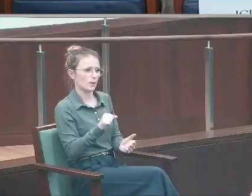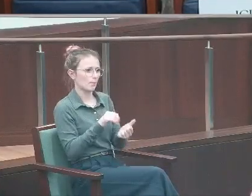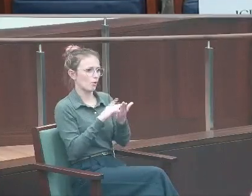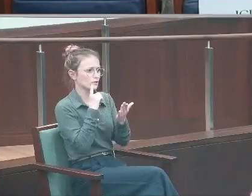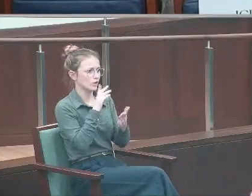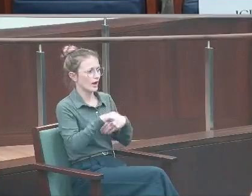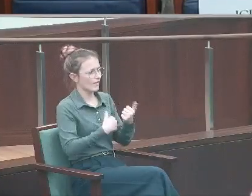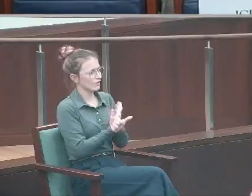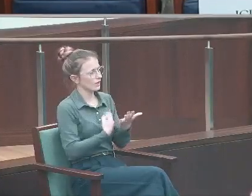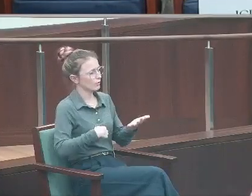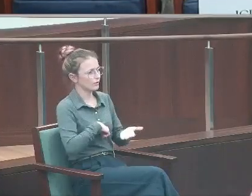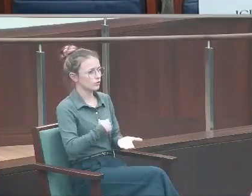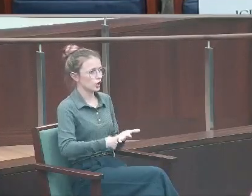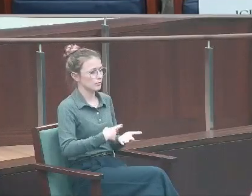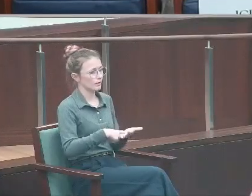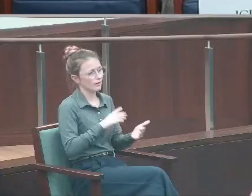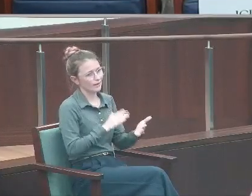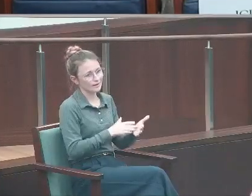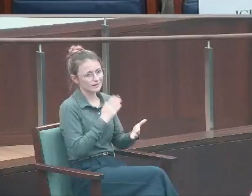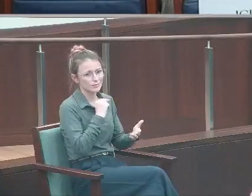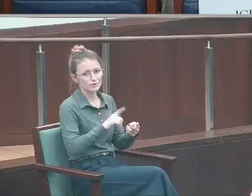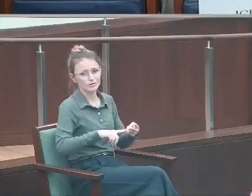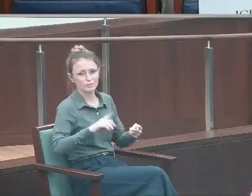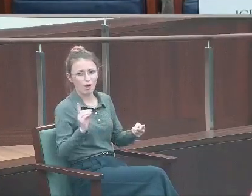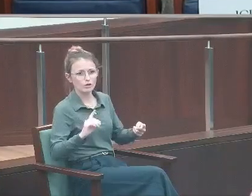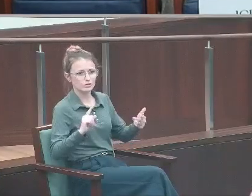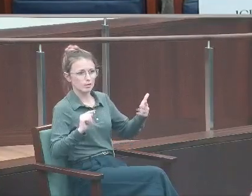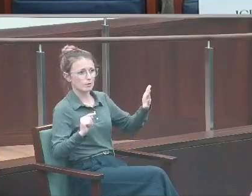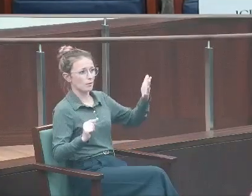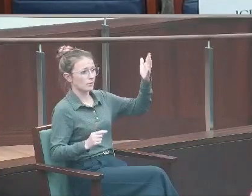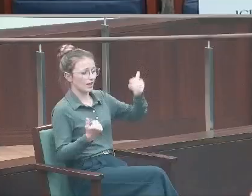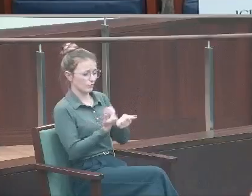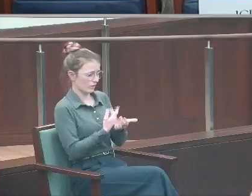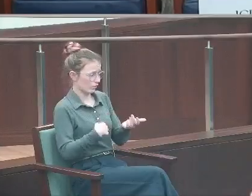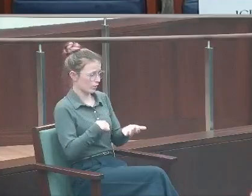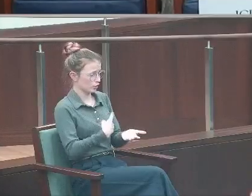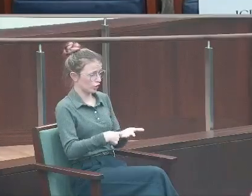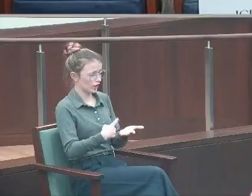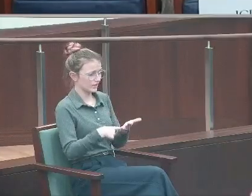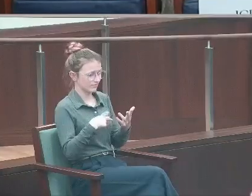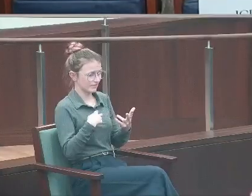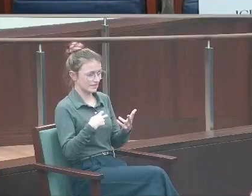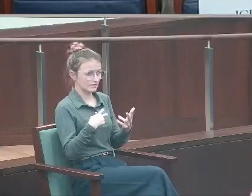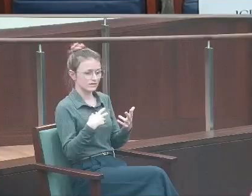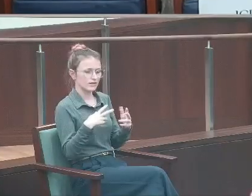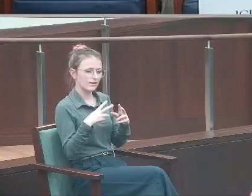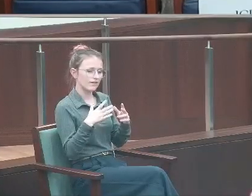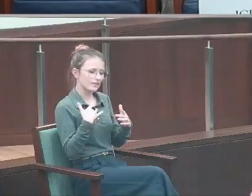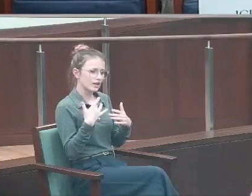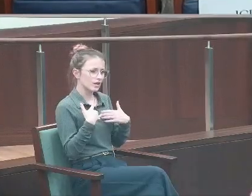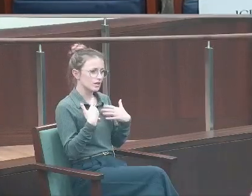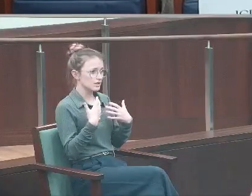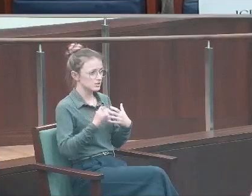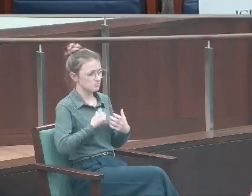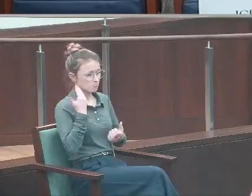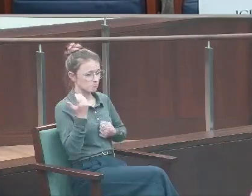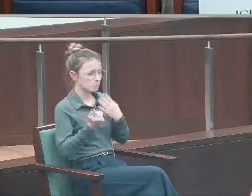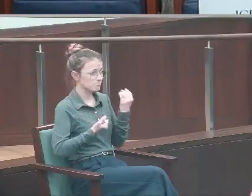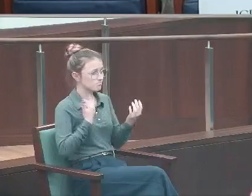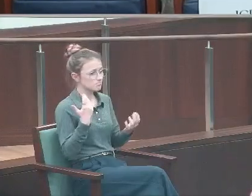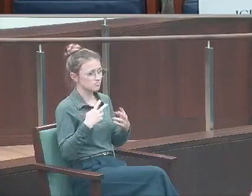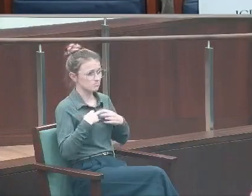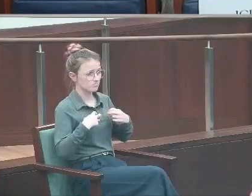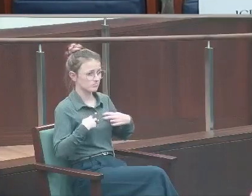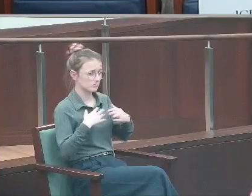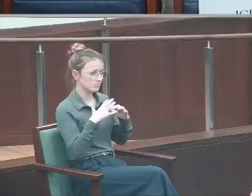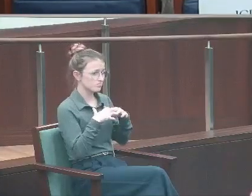to anti-Semitism, to democracy, right? It is tearing us apart when we need to be building the strongest, broadest coalitions